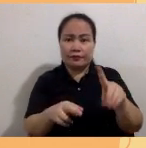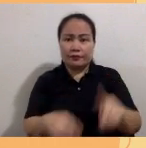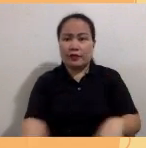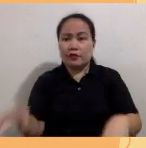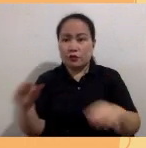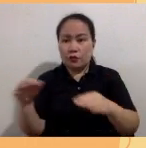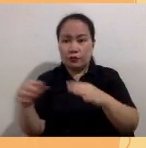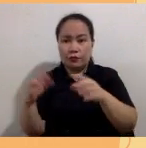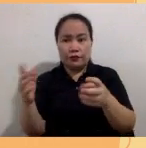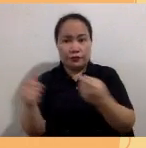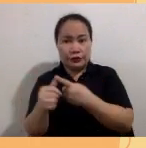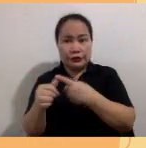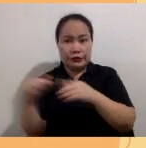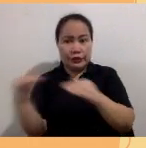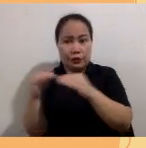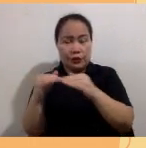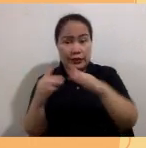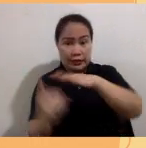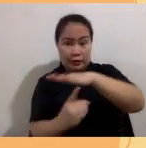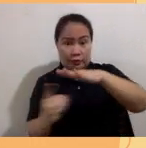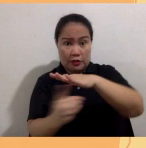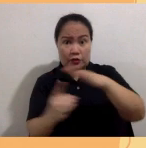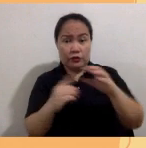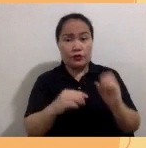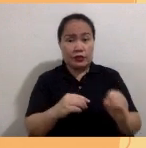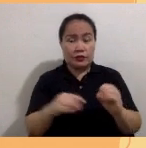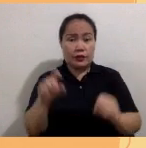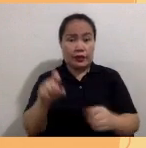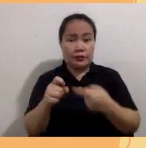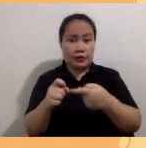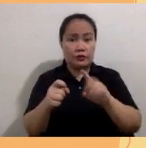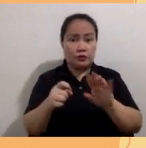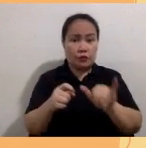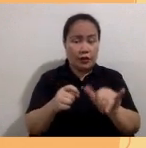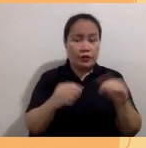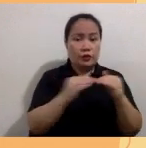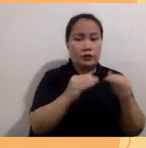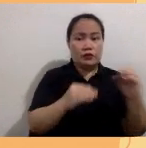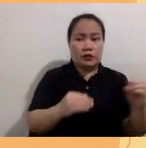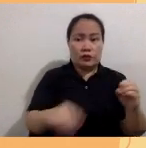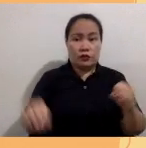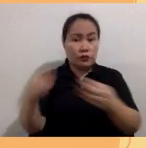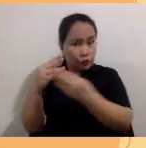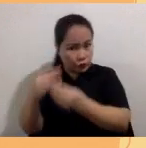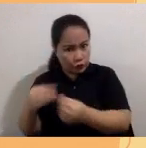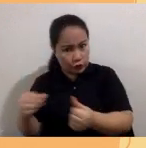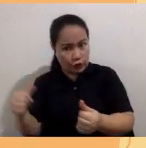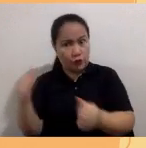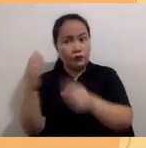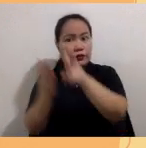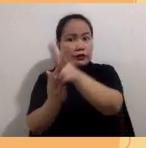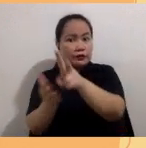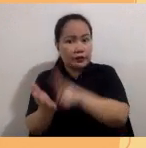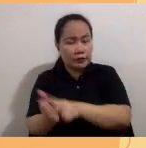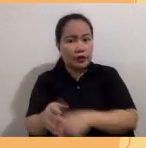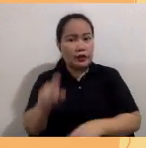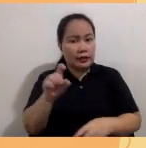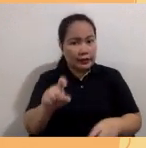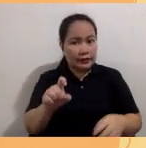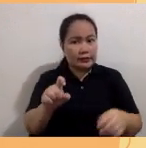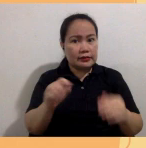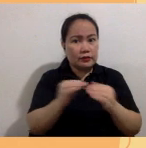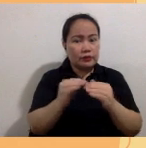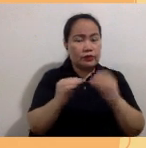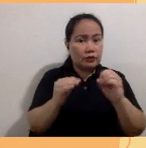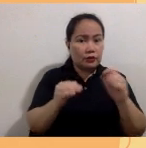the denominator by 0. So, we will have x minus y equals 0. Solve for the variable. So, that is x is equal to